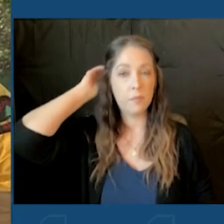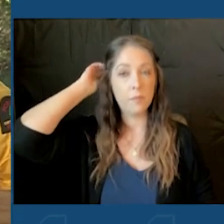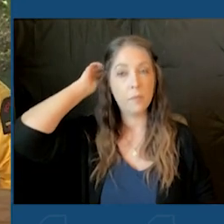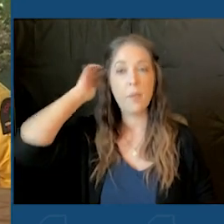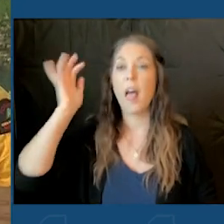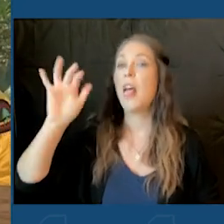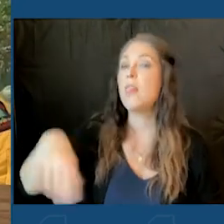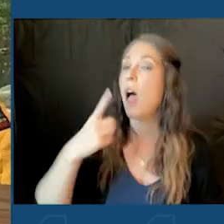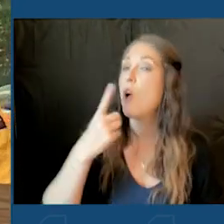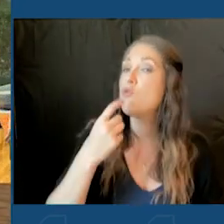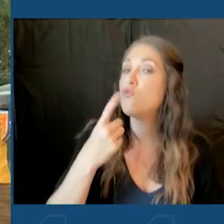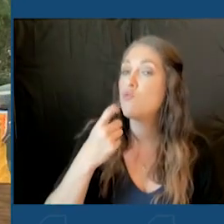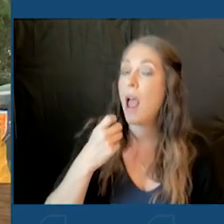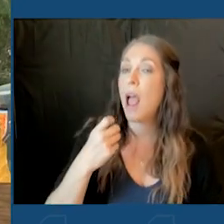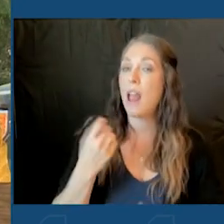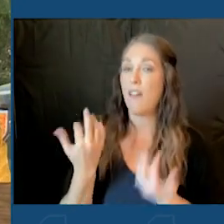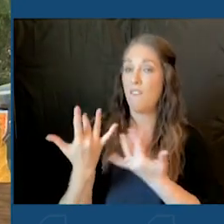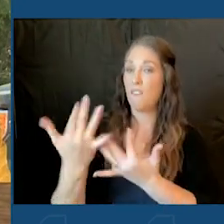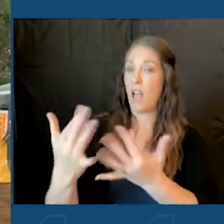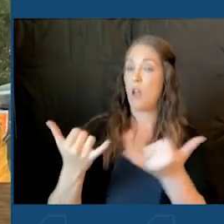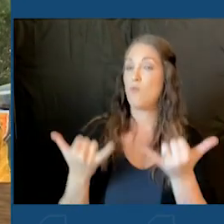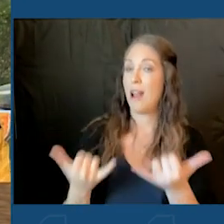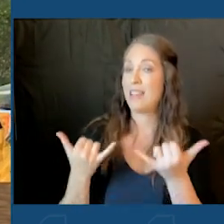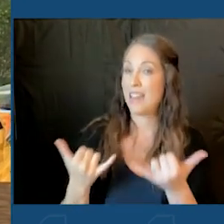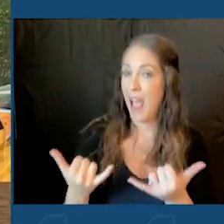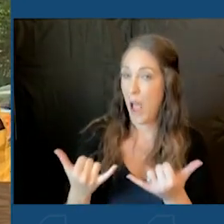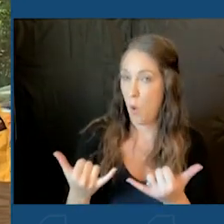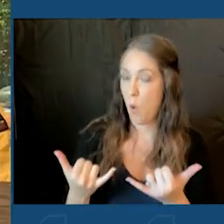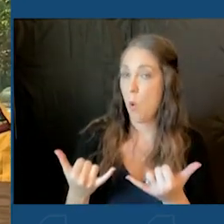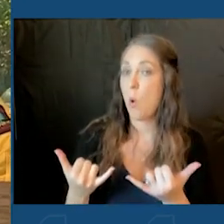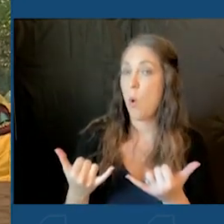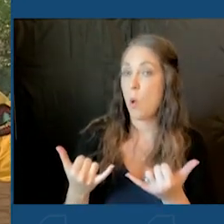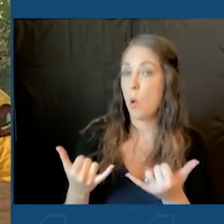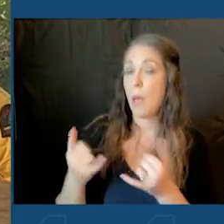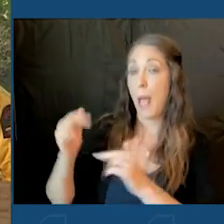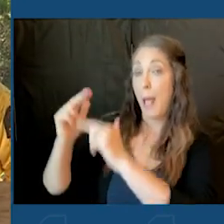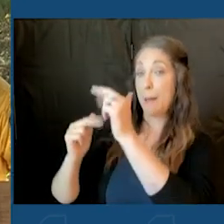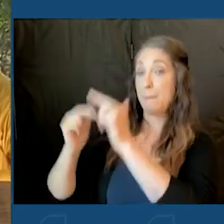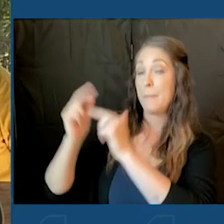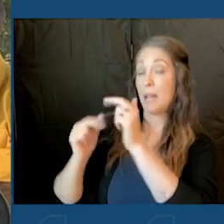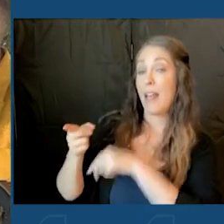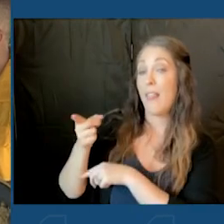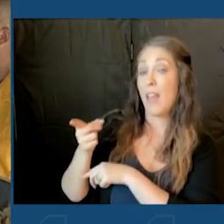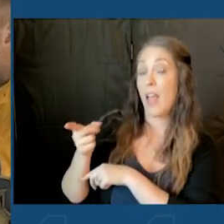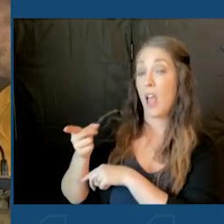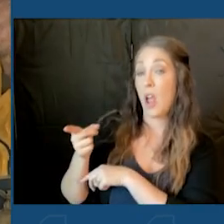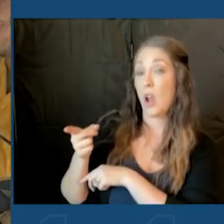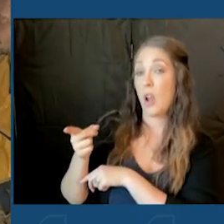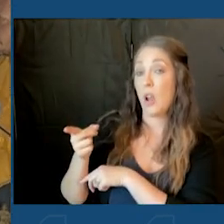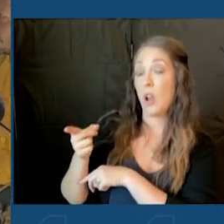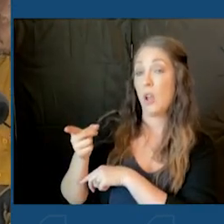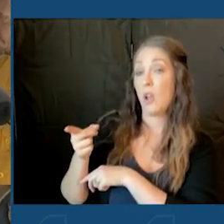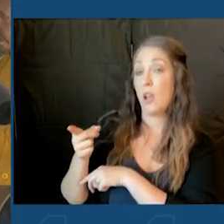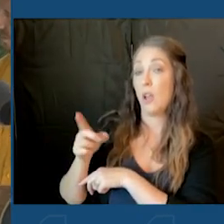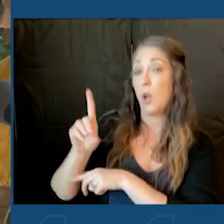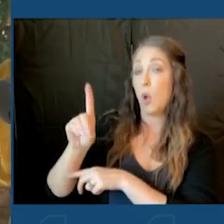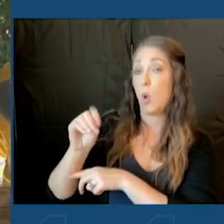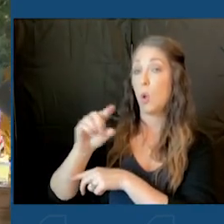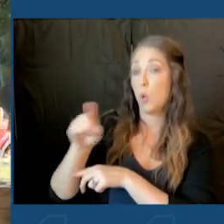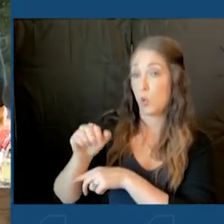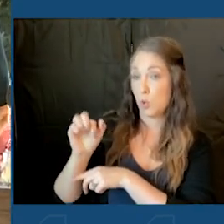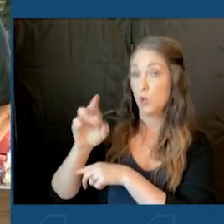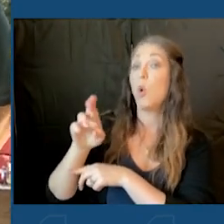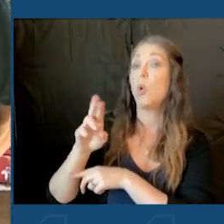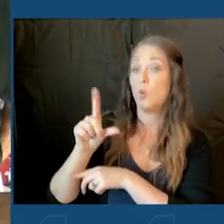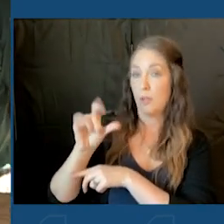is where the fire is right now. What we're building here are called dozer lines, right? Right, fire